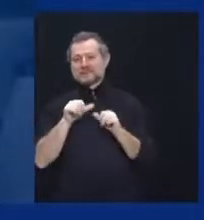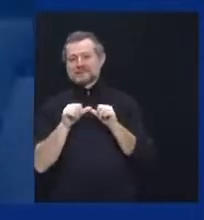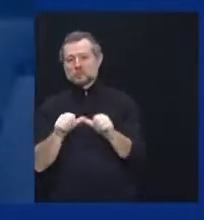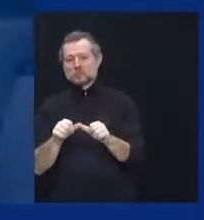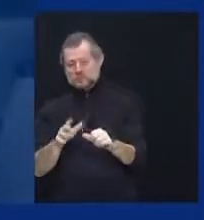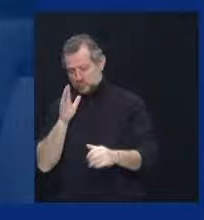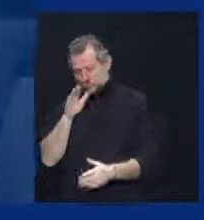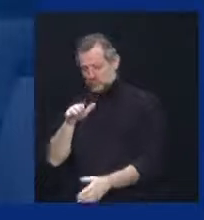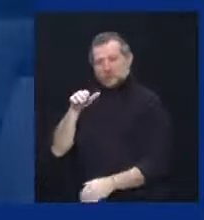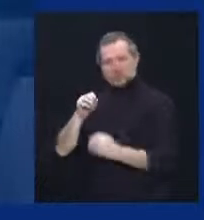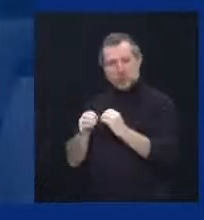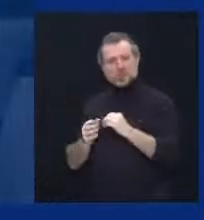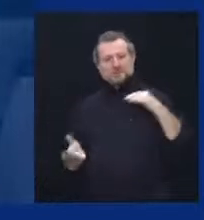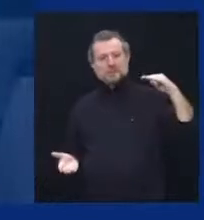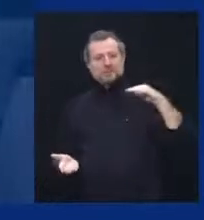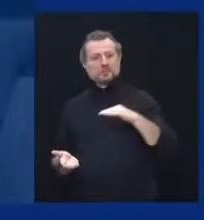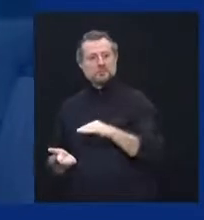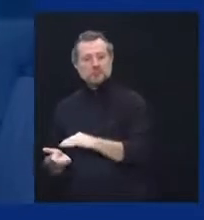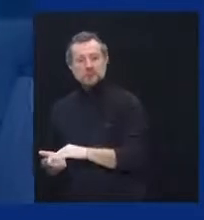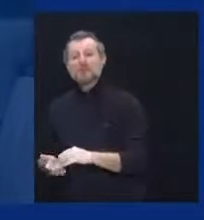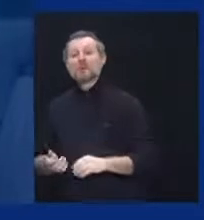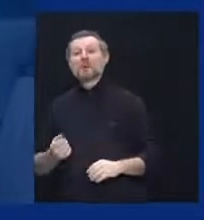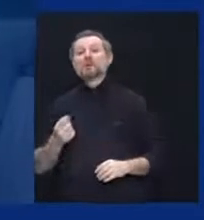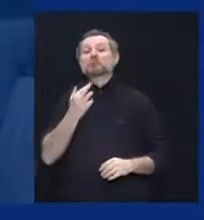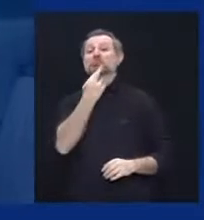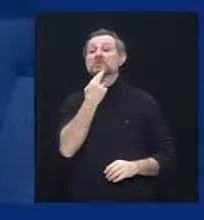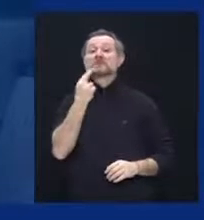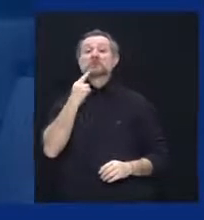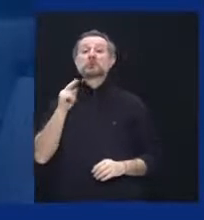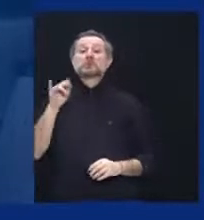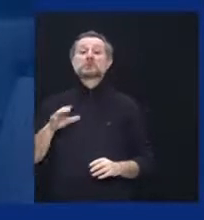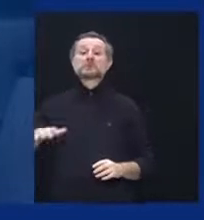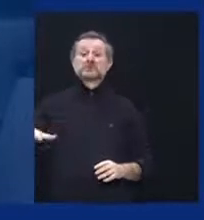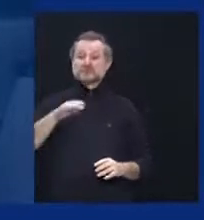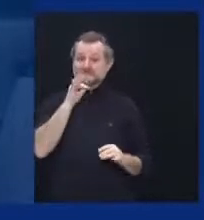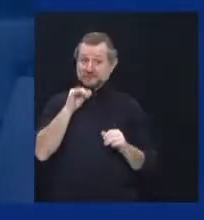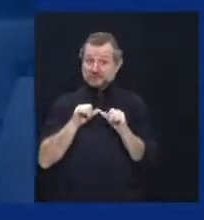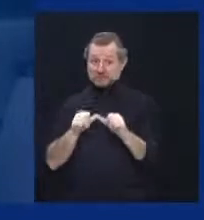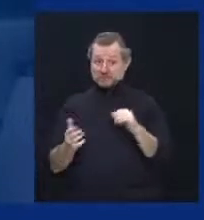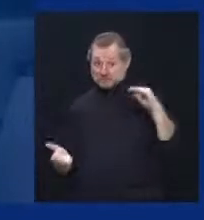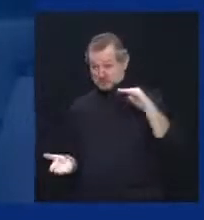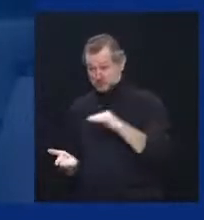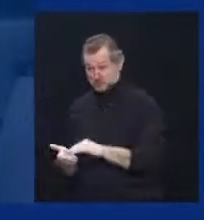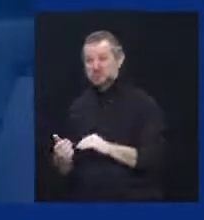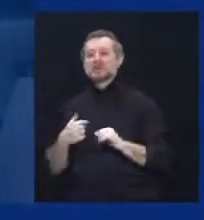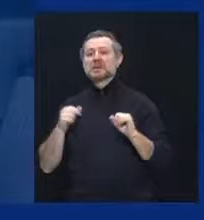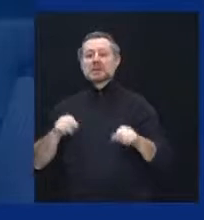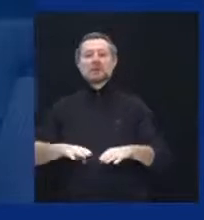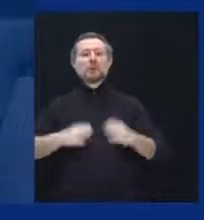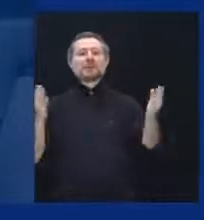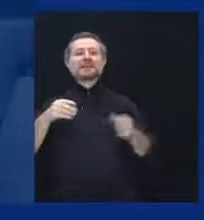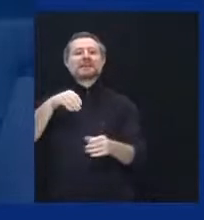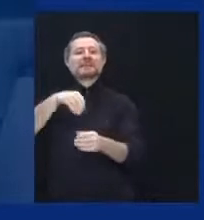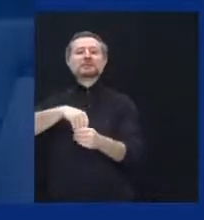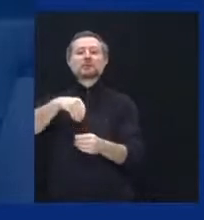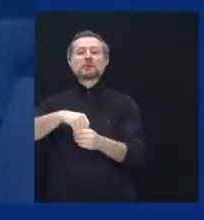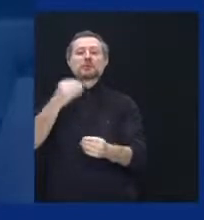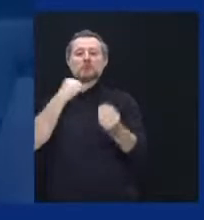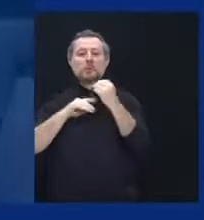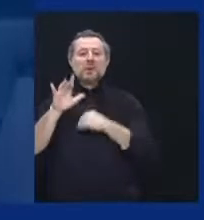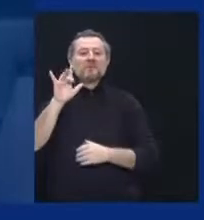drop. New York City restaurants, on our current trajectory, we can reopen indoor dining at